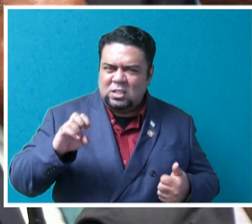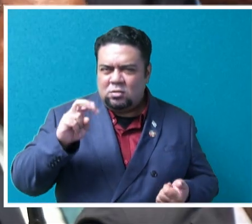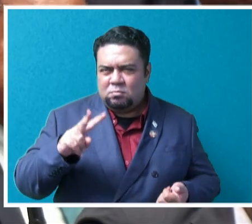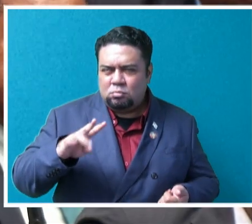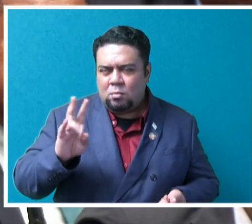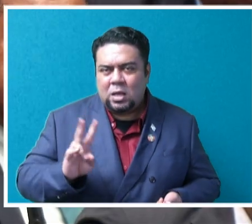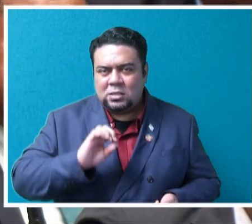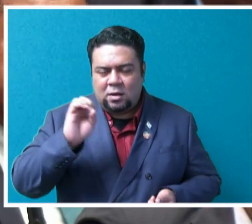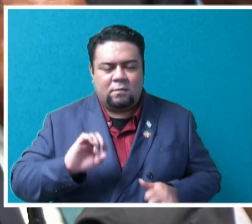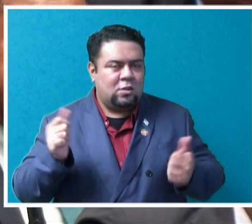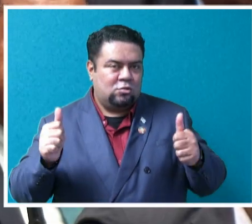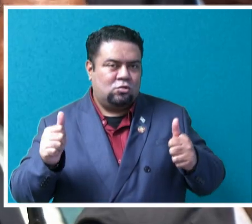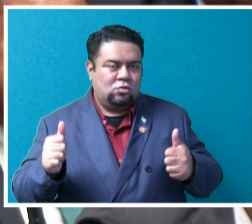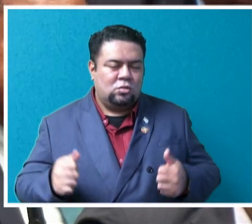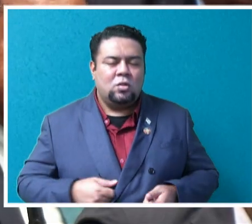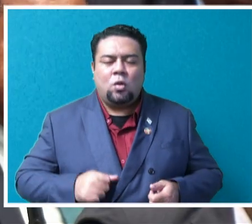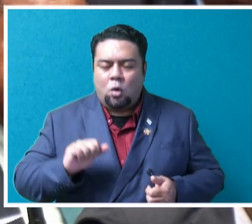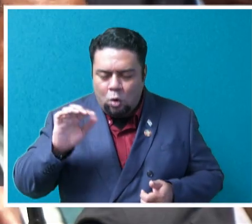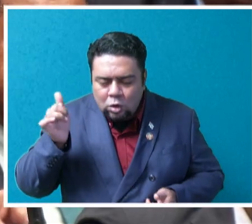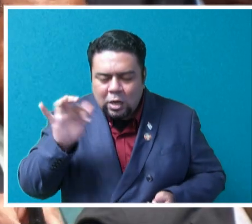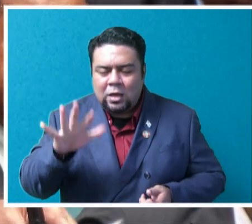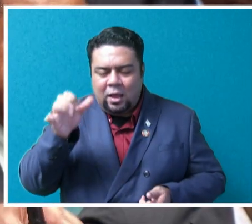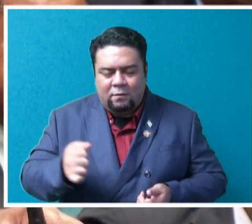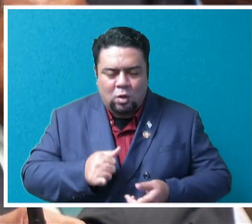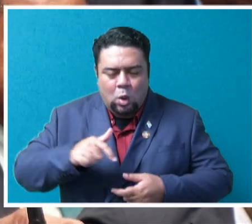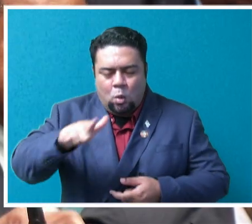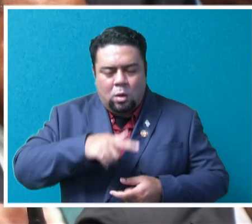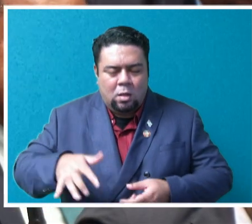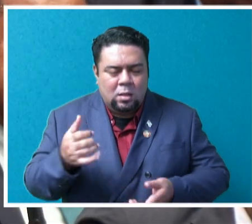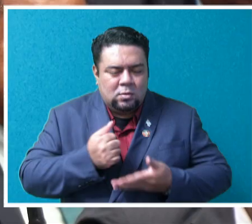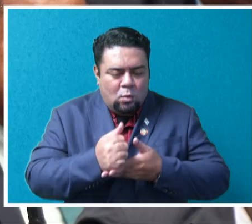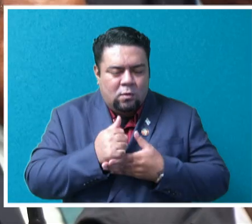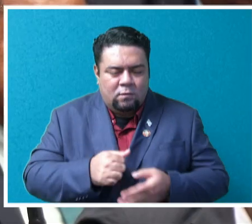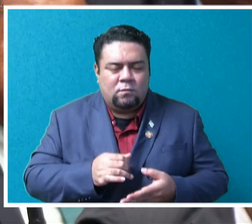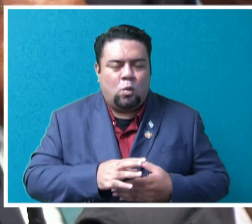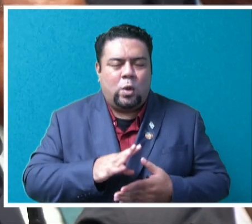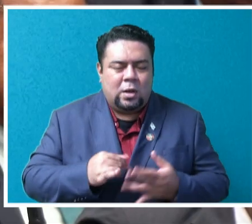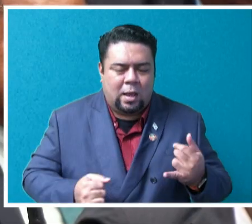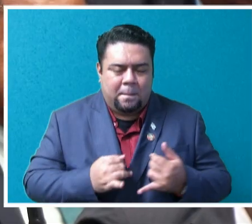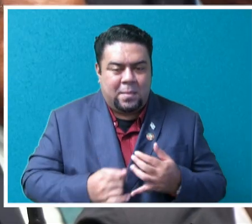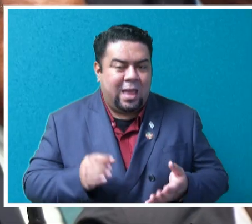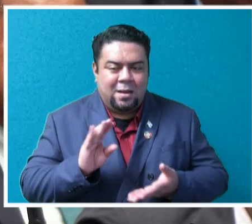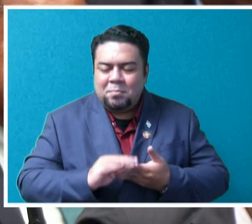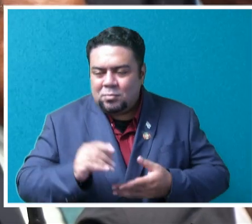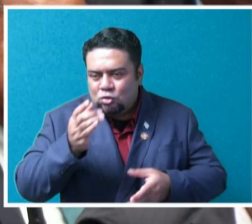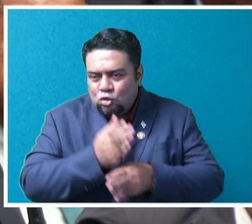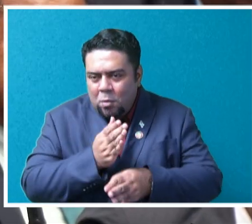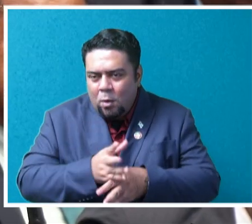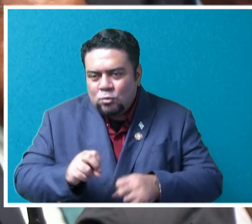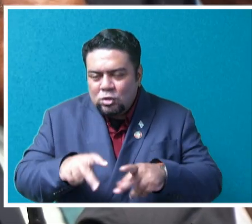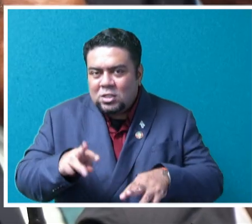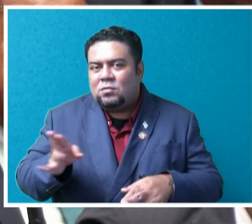employment and supporting local enterprise. Mr. Speaker, sir, we also